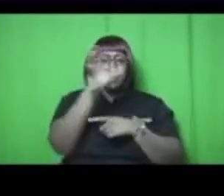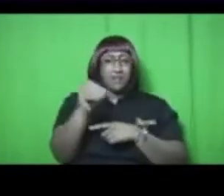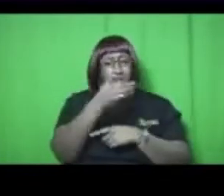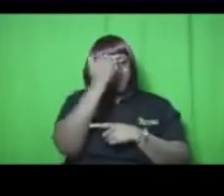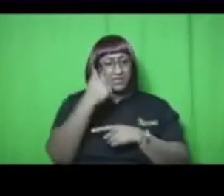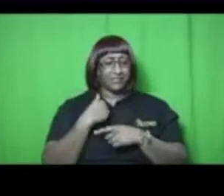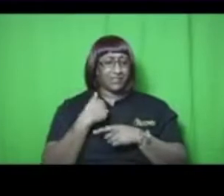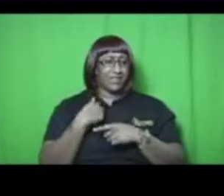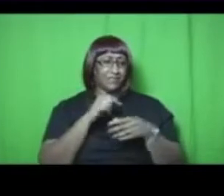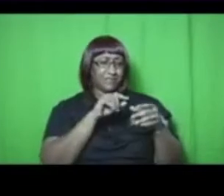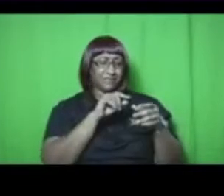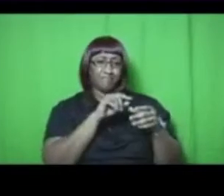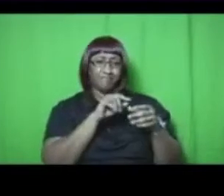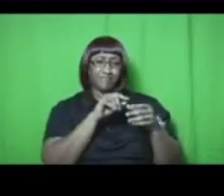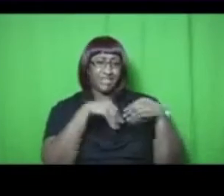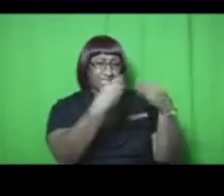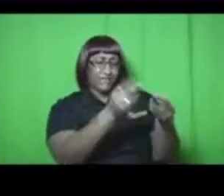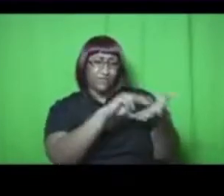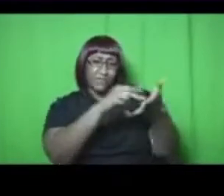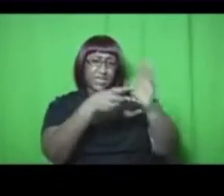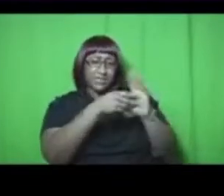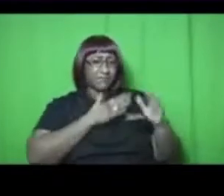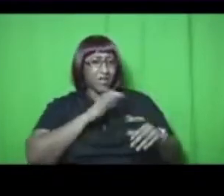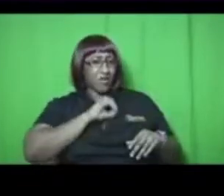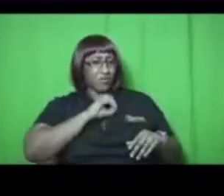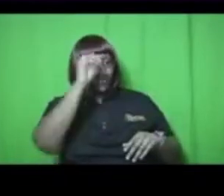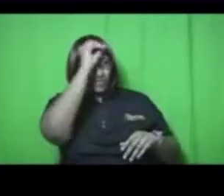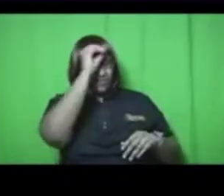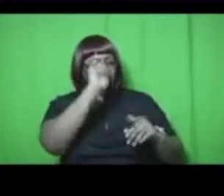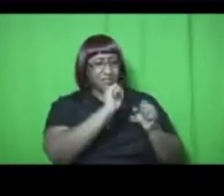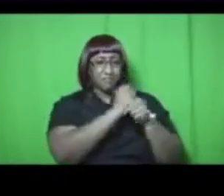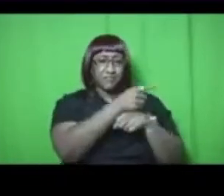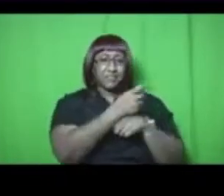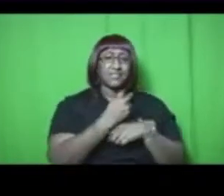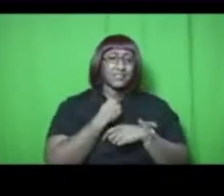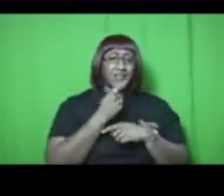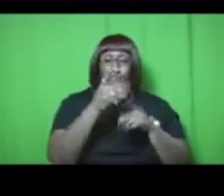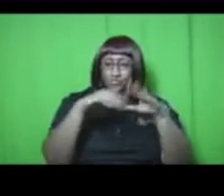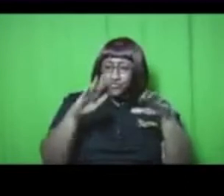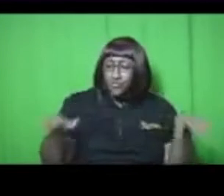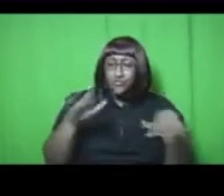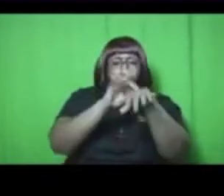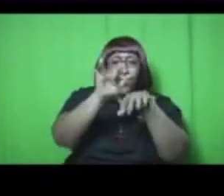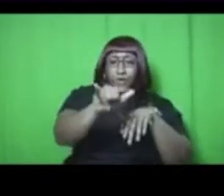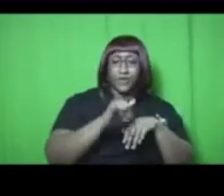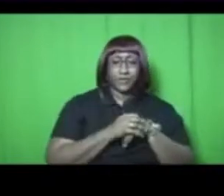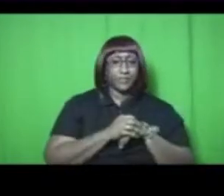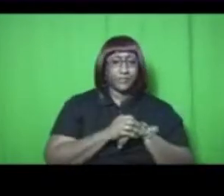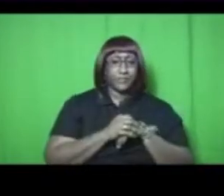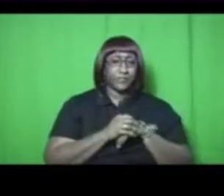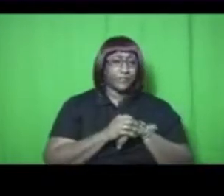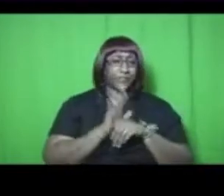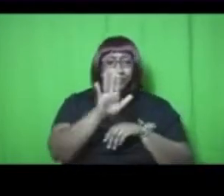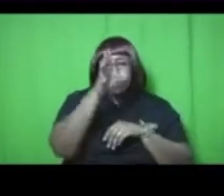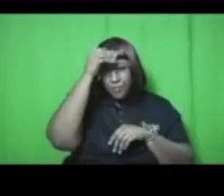I have defined you. And by defining you, I can confine you. I can define your children early. I can define